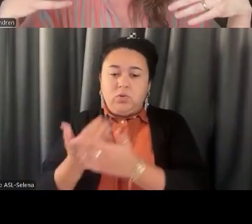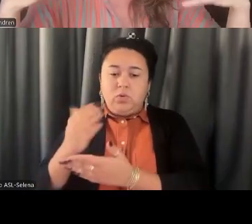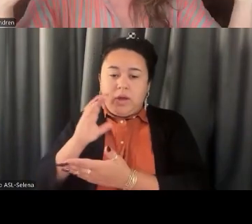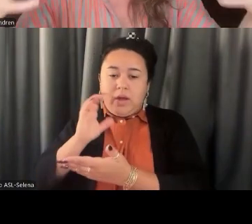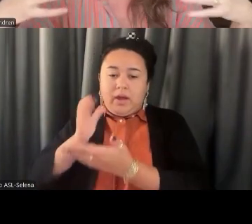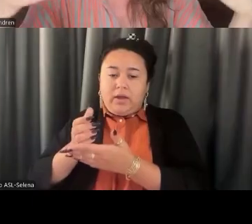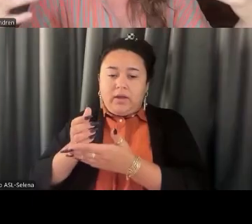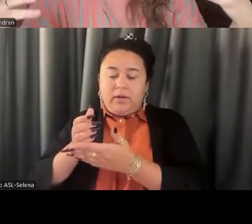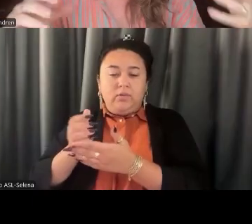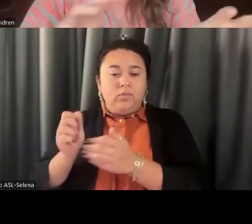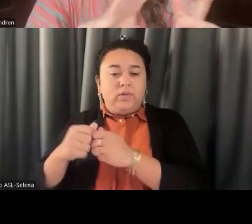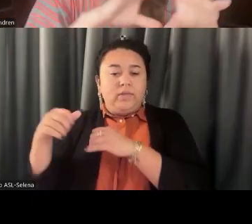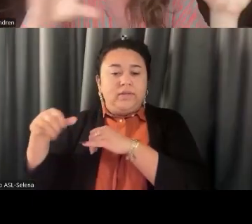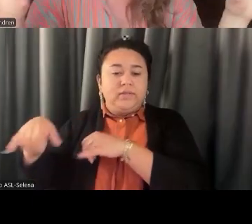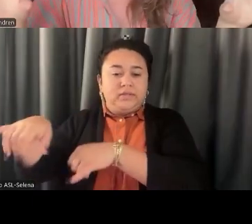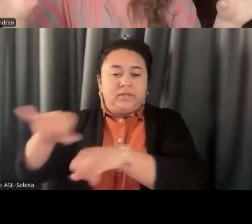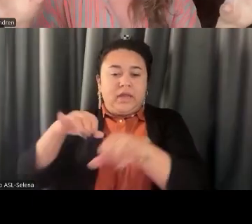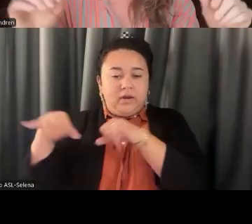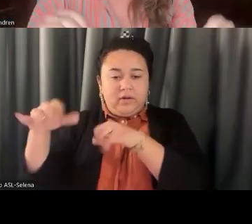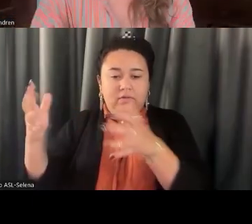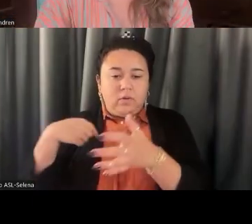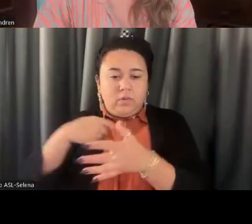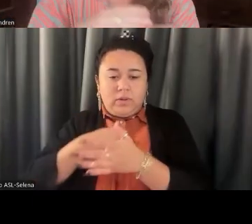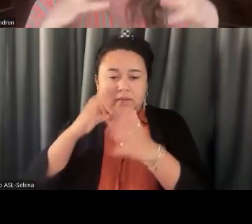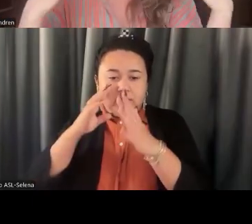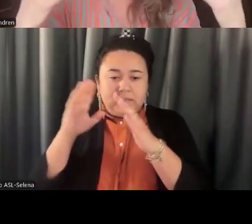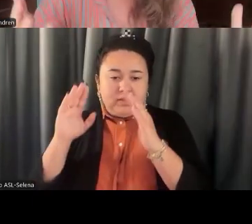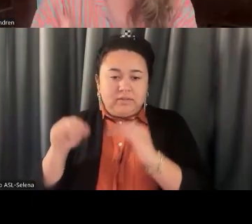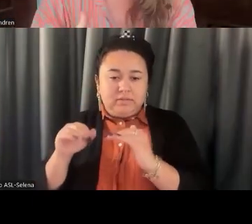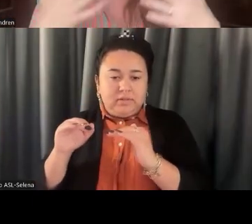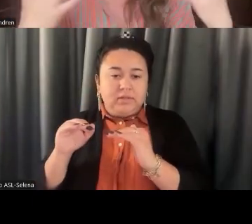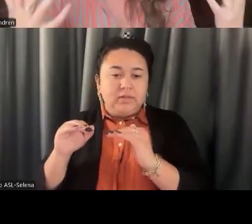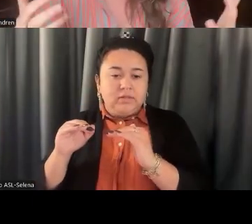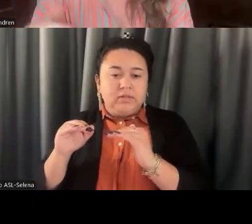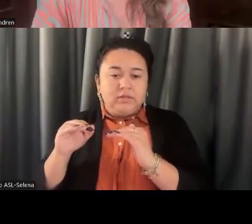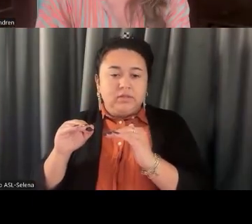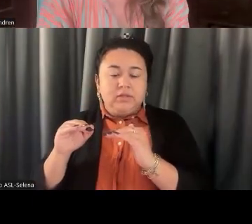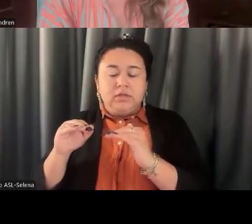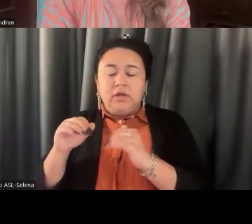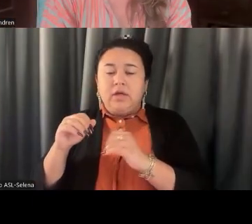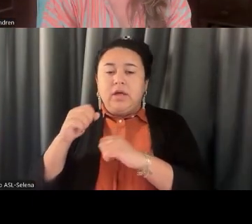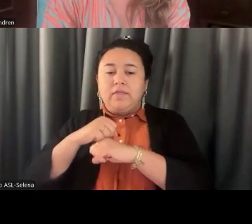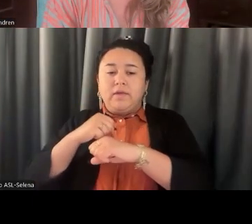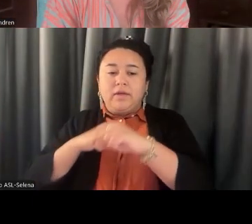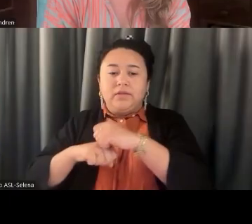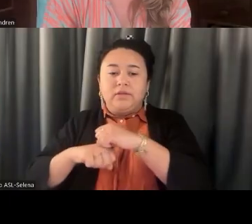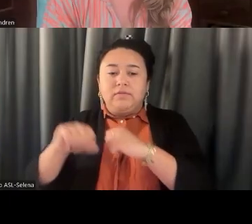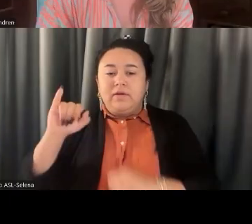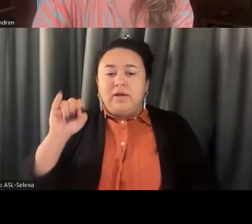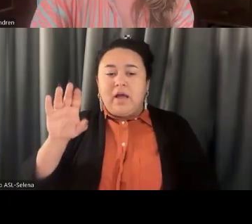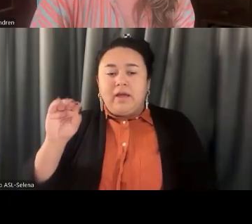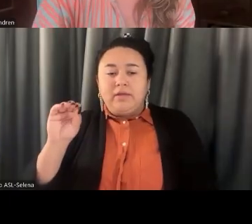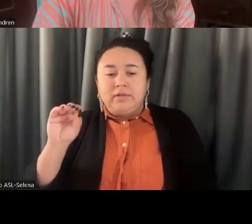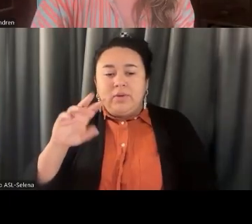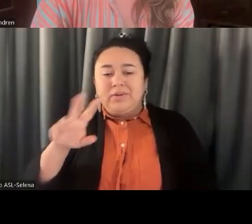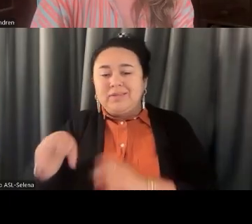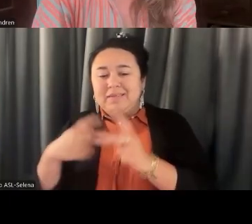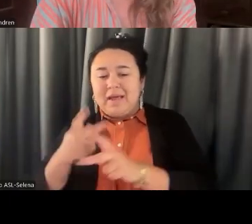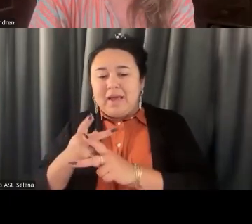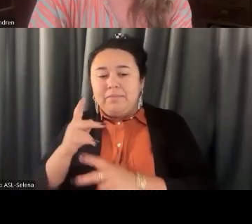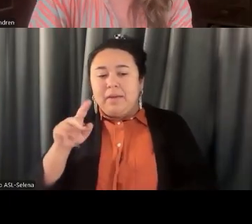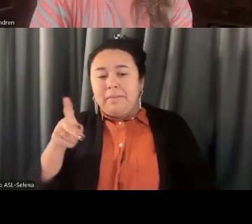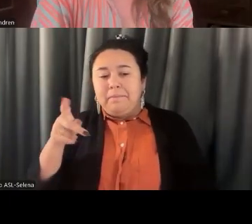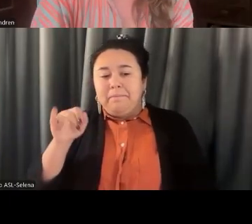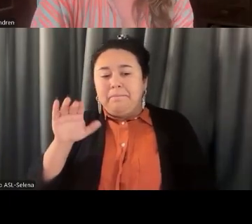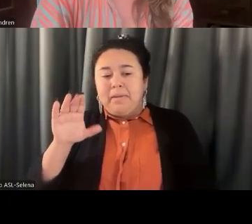the standardization of what we expect for the infrastructure of isotypes and pictograms, the